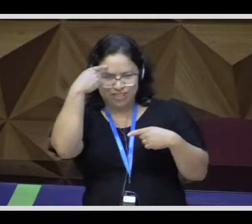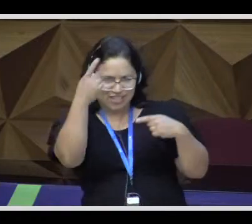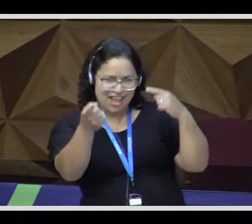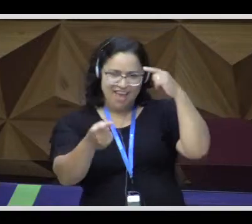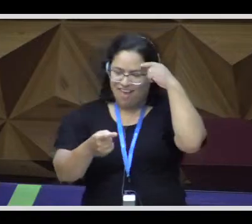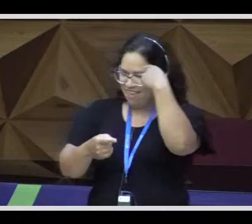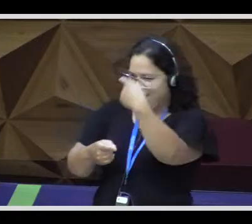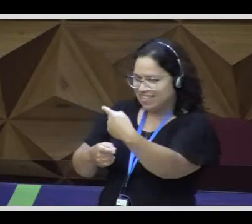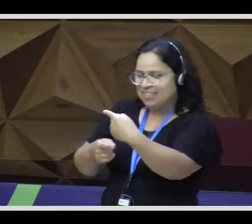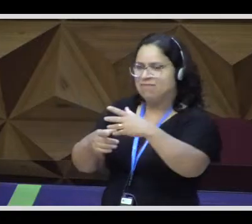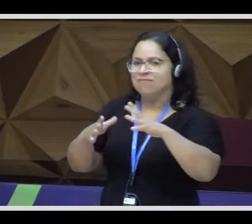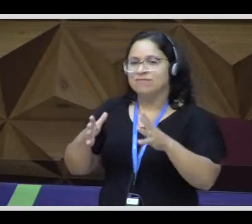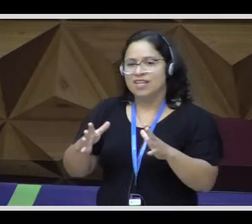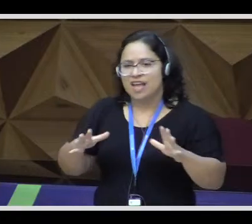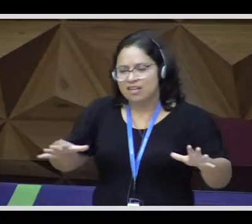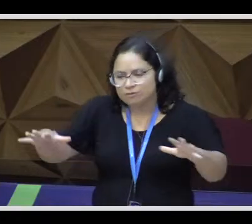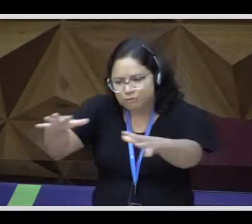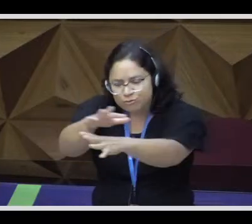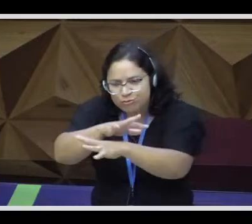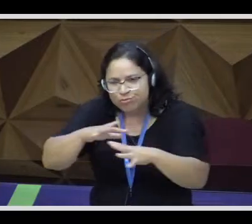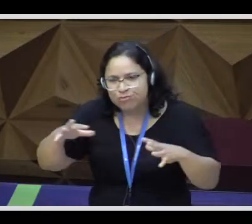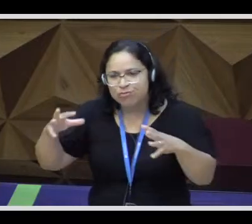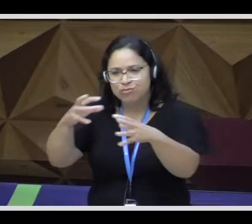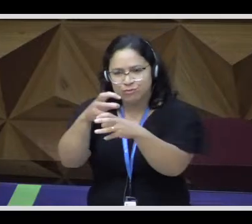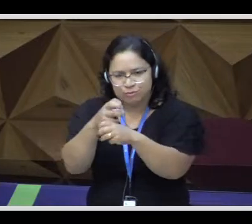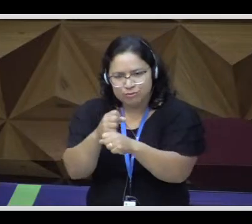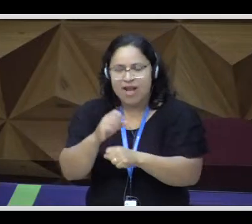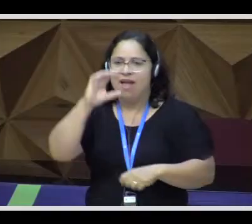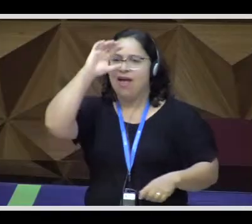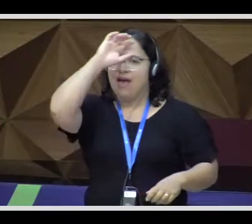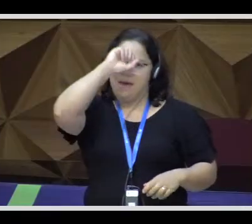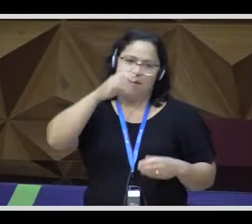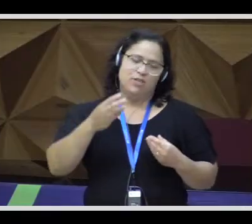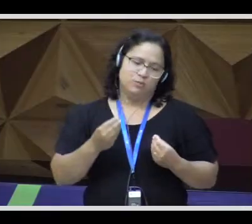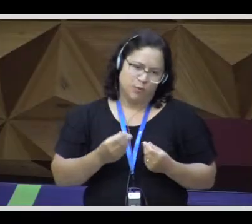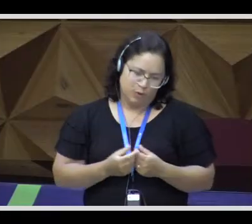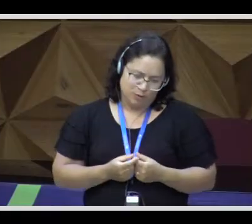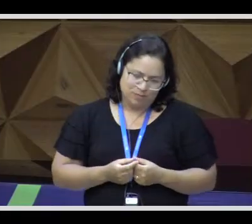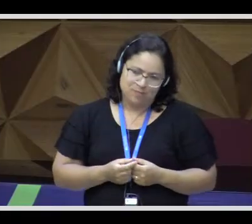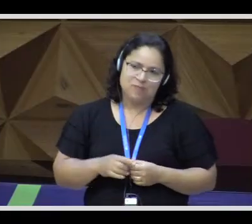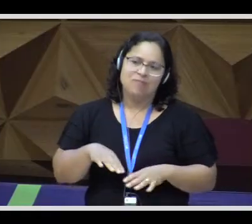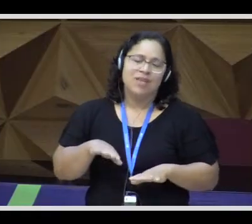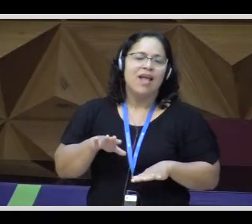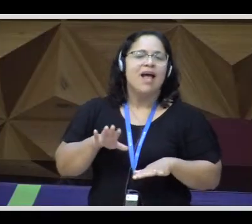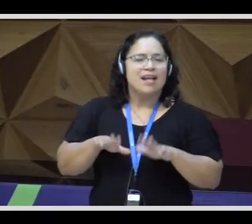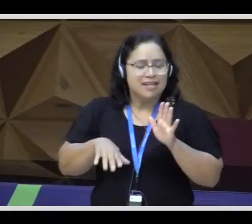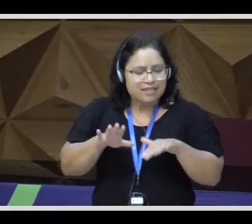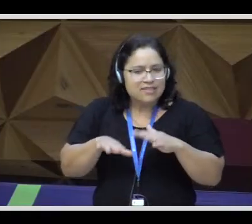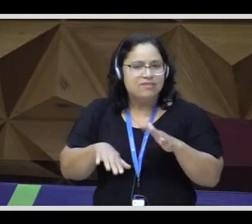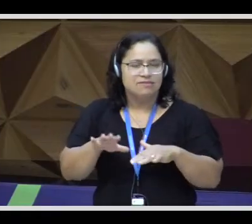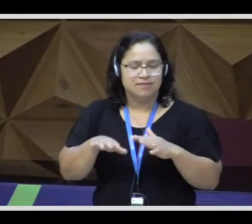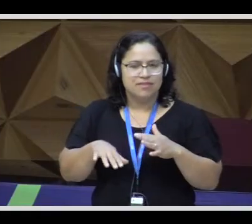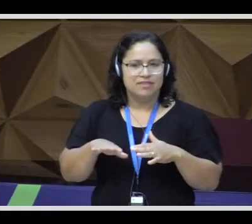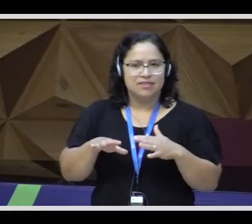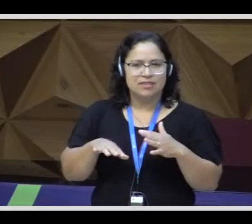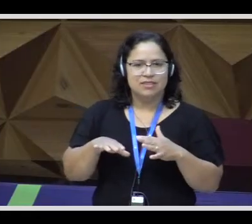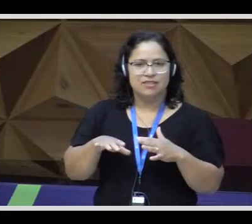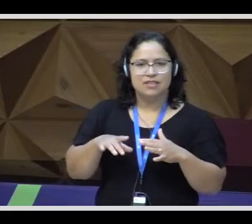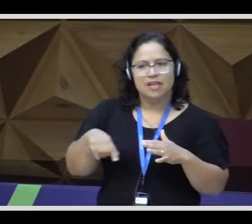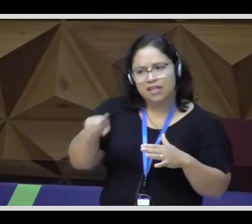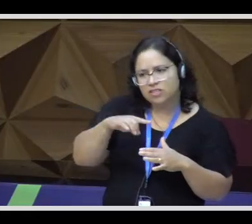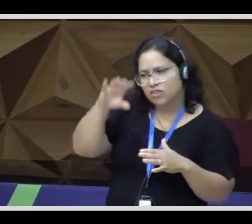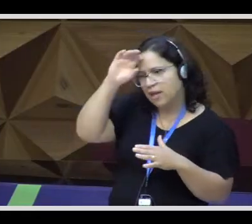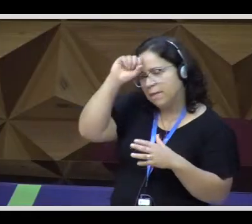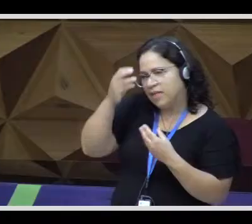on that, we learn a lot. Sometimes the deductive way, the hypothesis testing